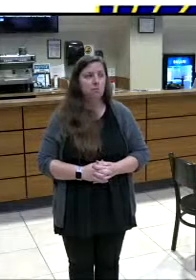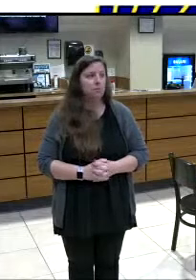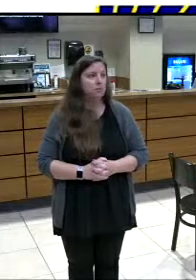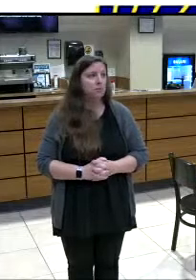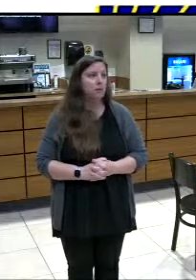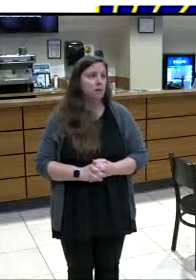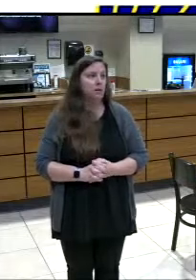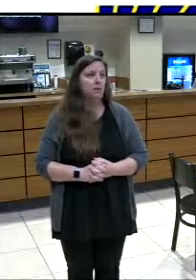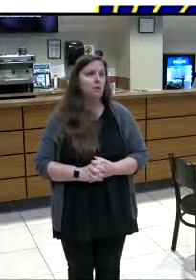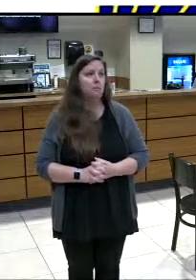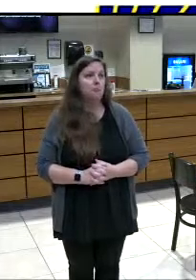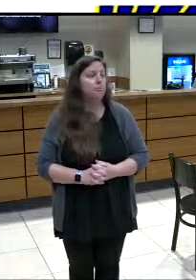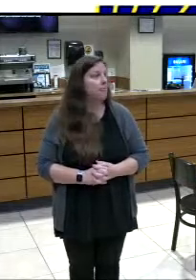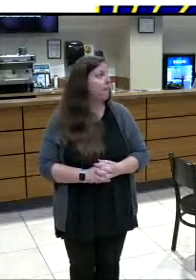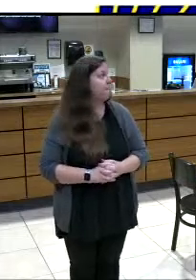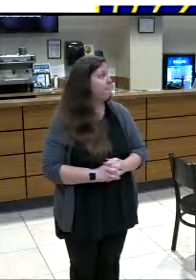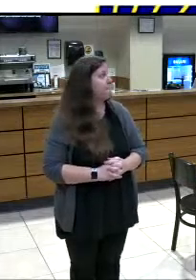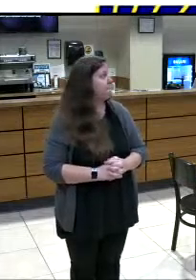So again,